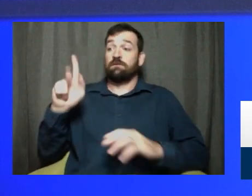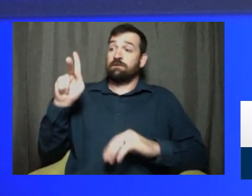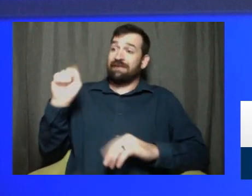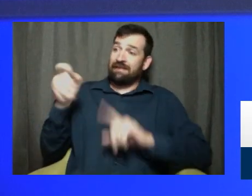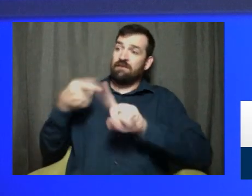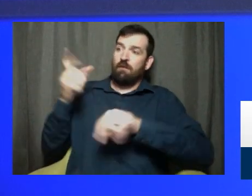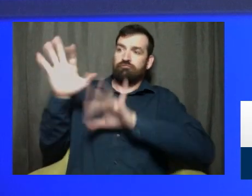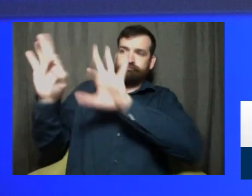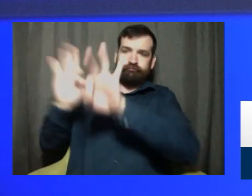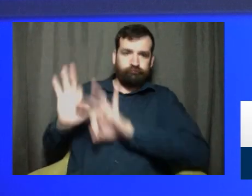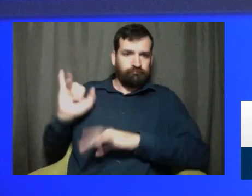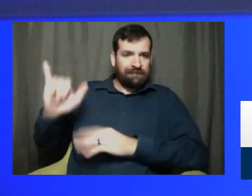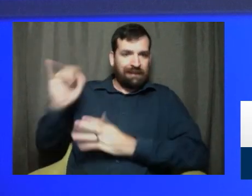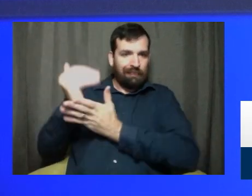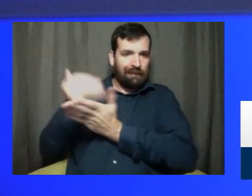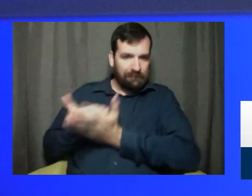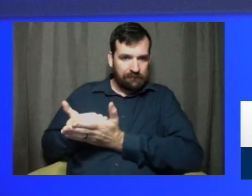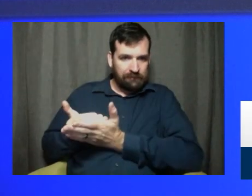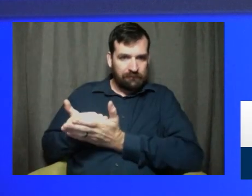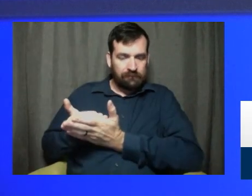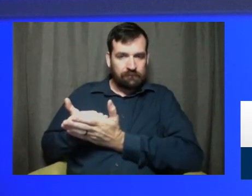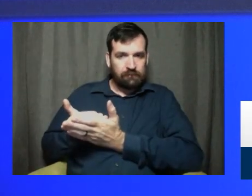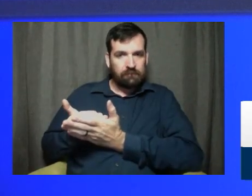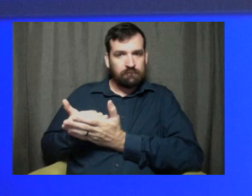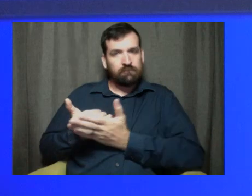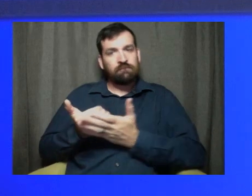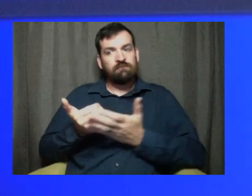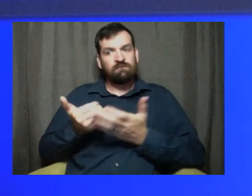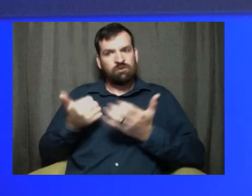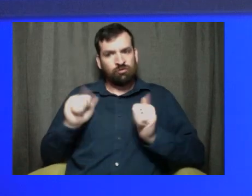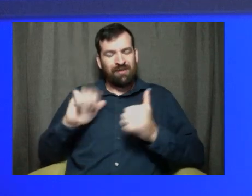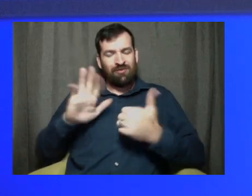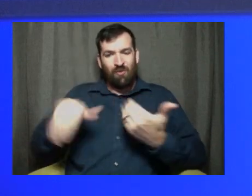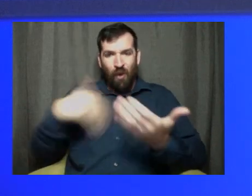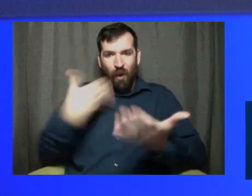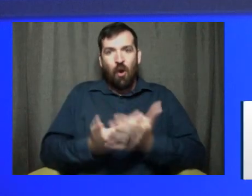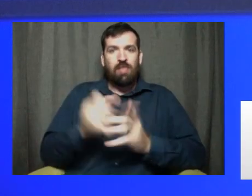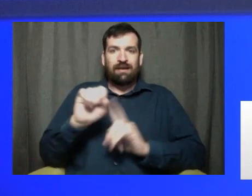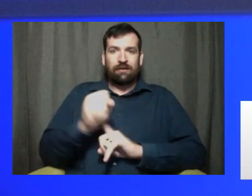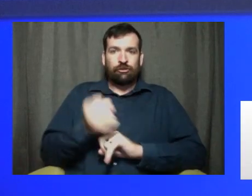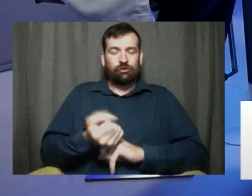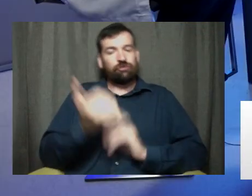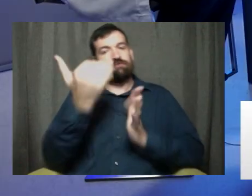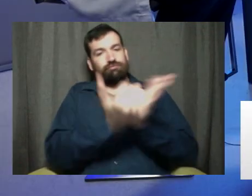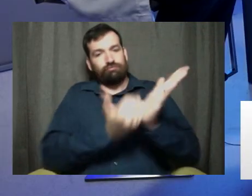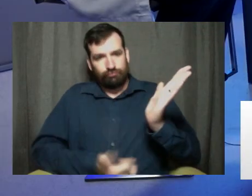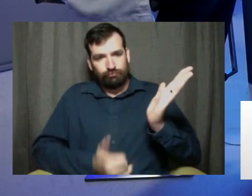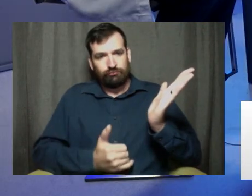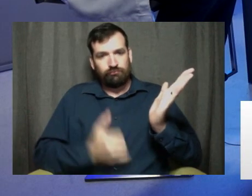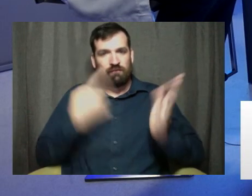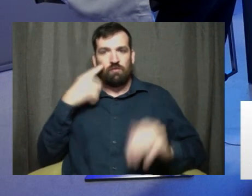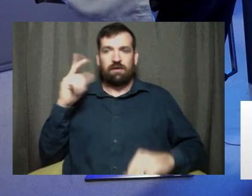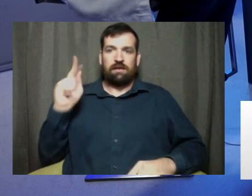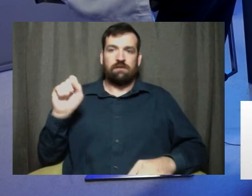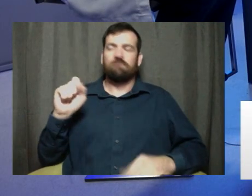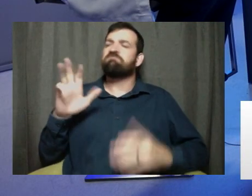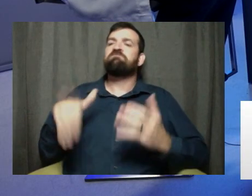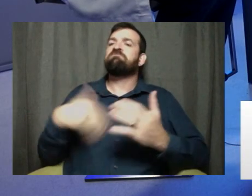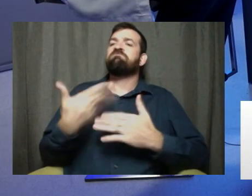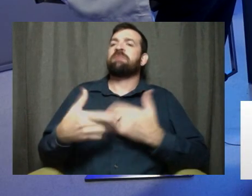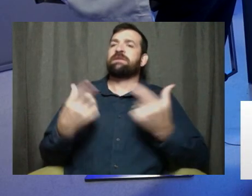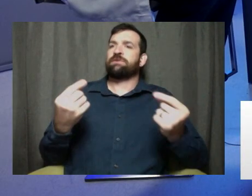and we are working to get all of those conditions onto the Kansas newborn screen. So what's the next step if a child